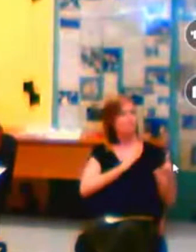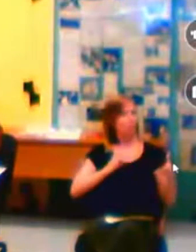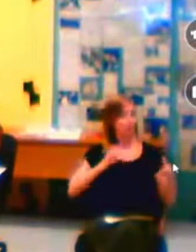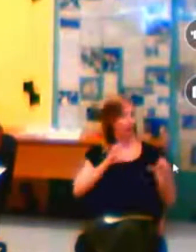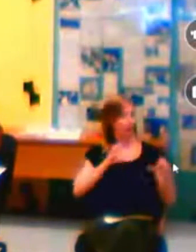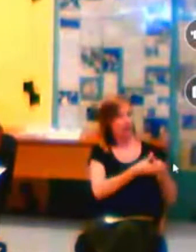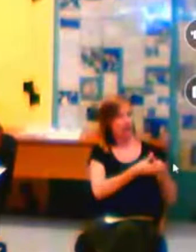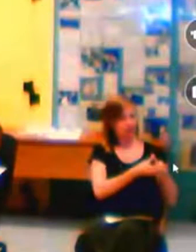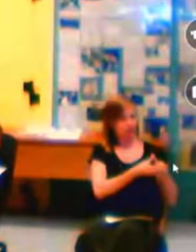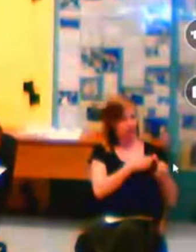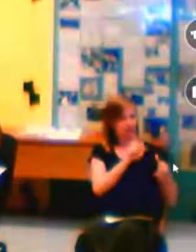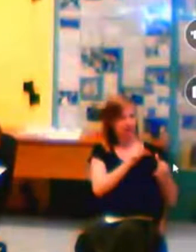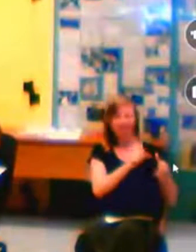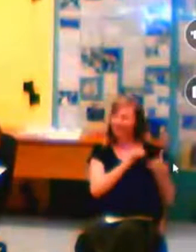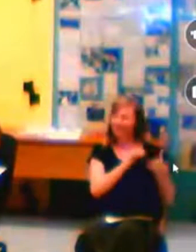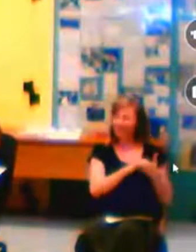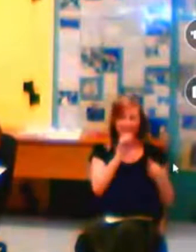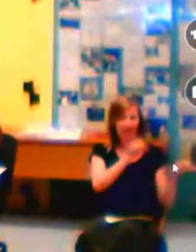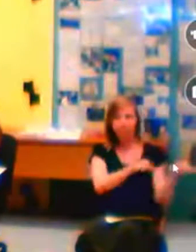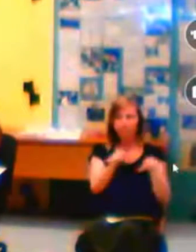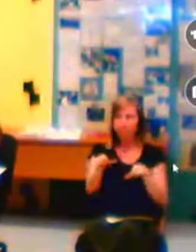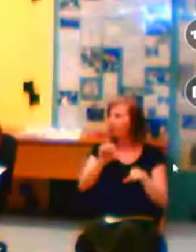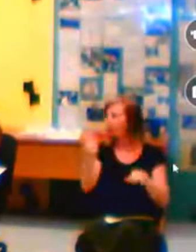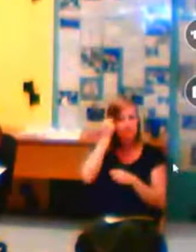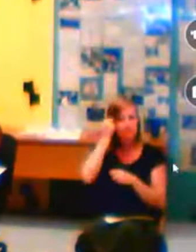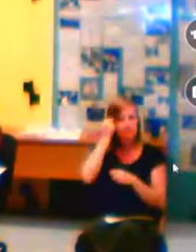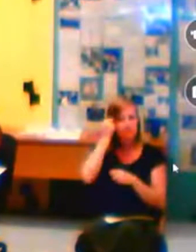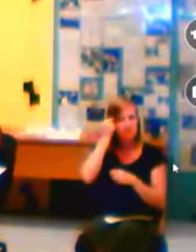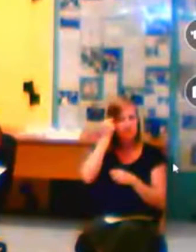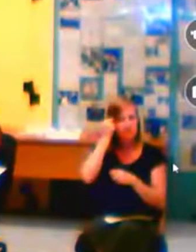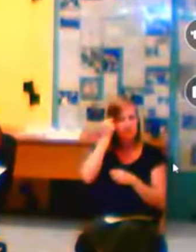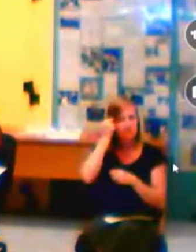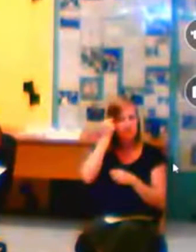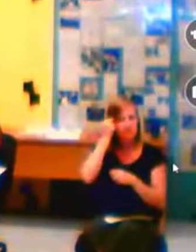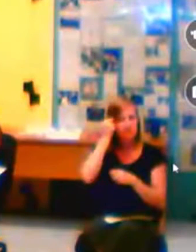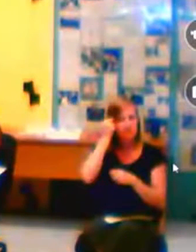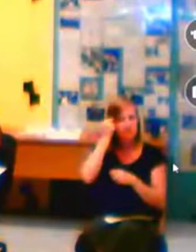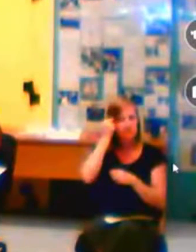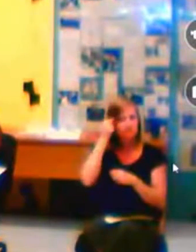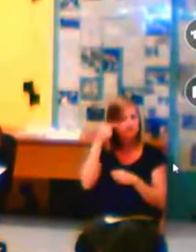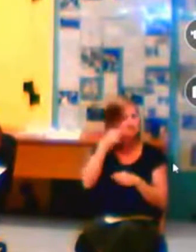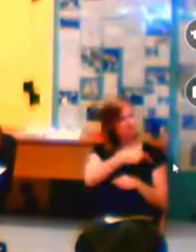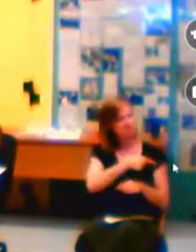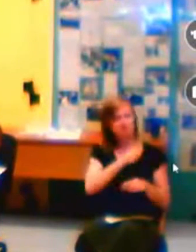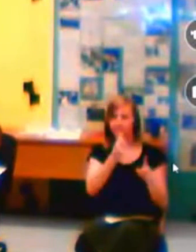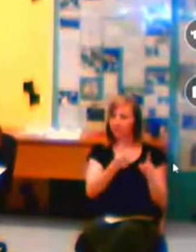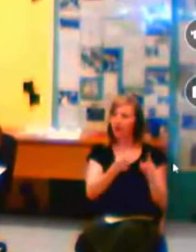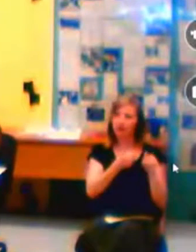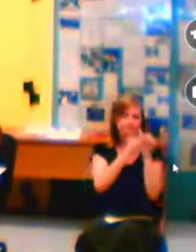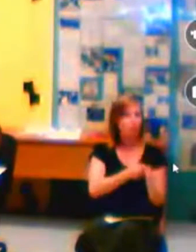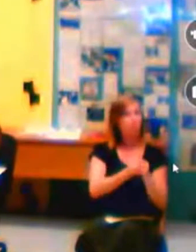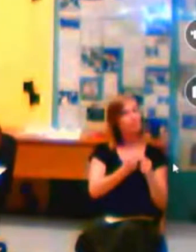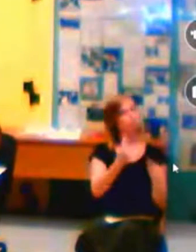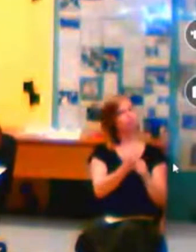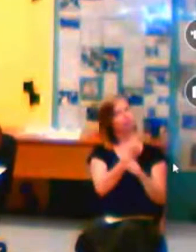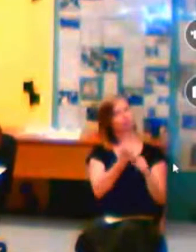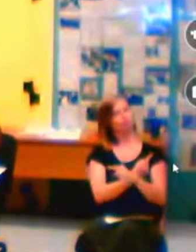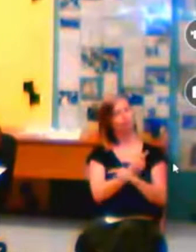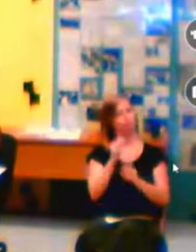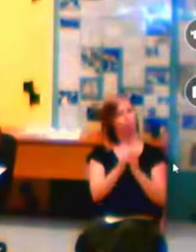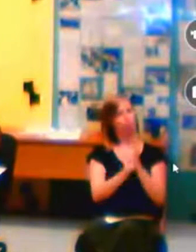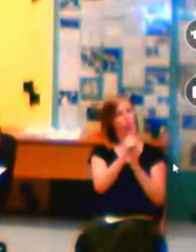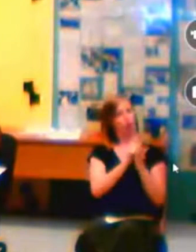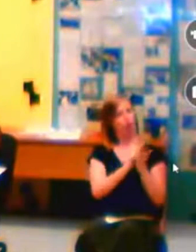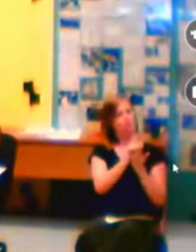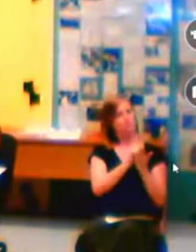they do. Now let's talk about the kind of health care this board is likely to provide. This is not like any kind of